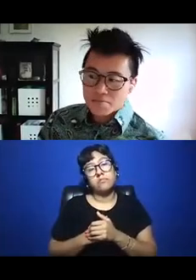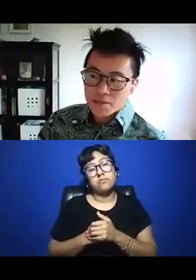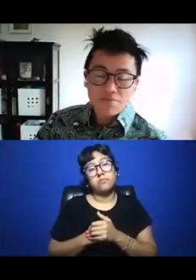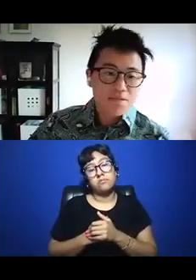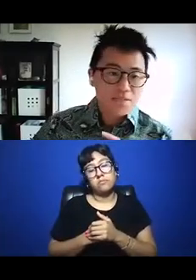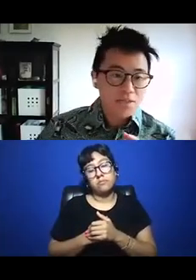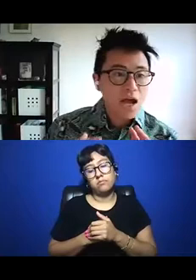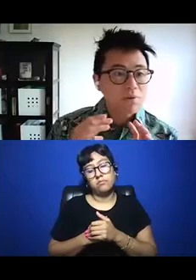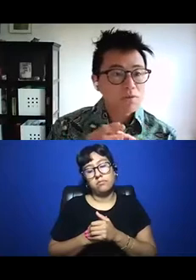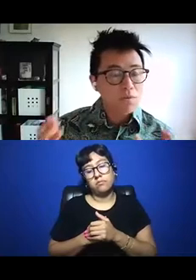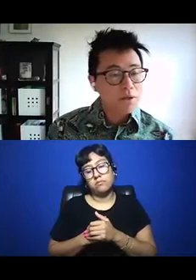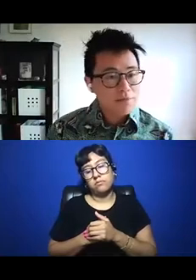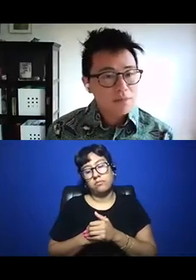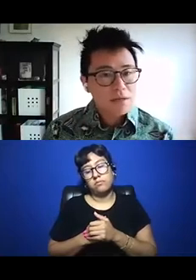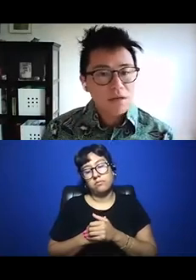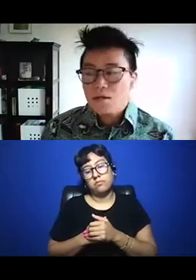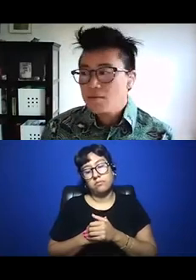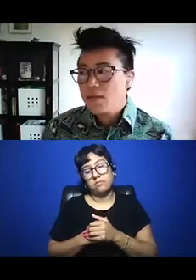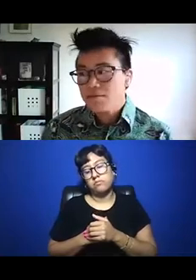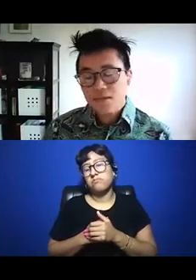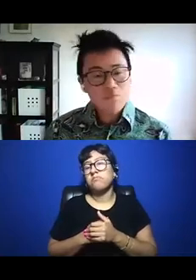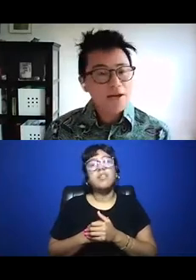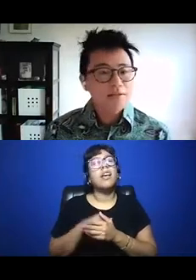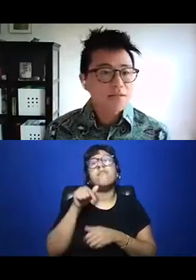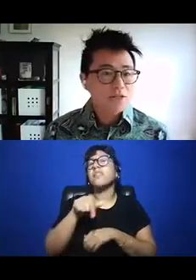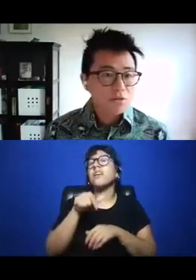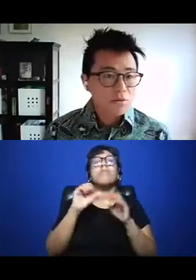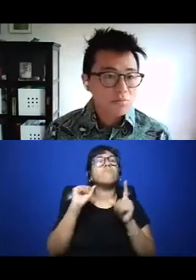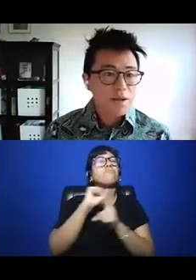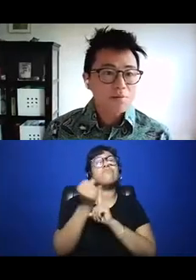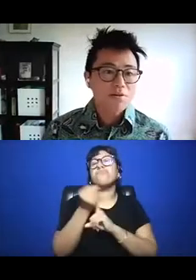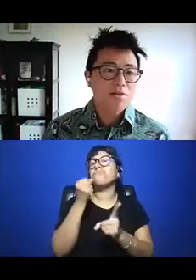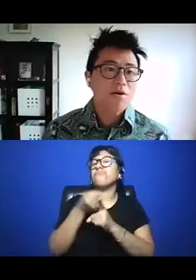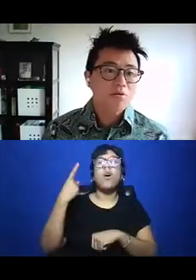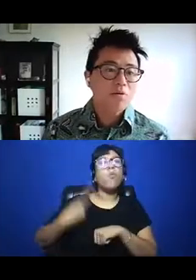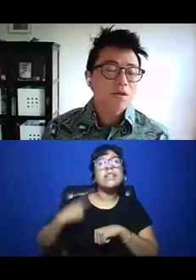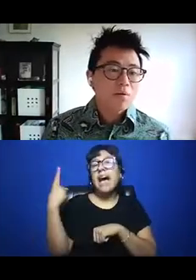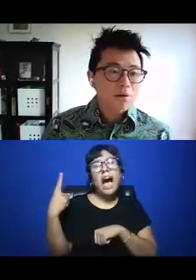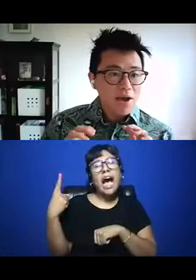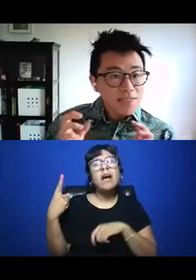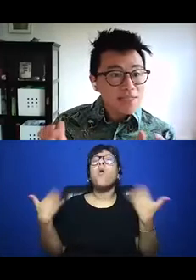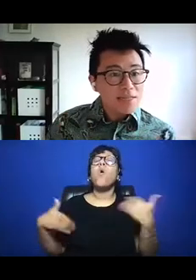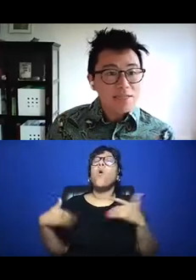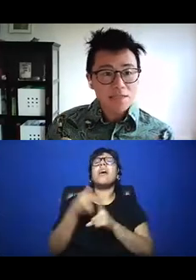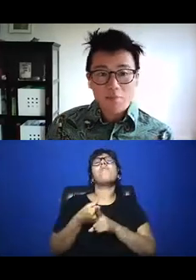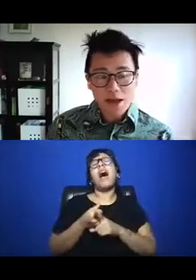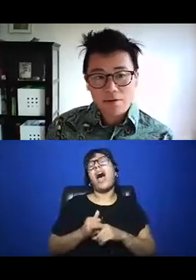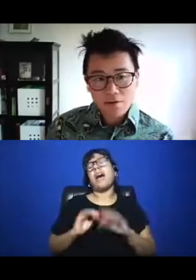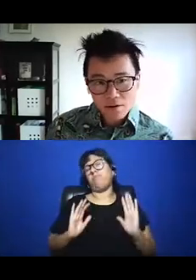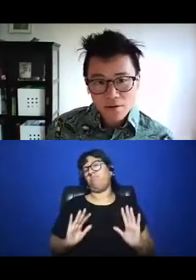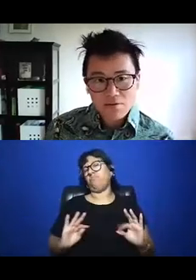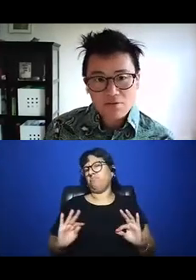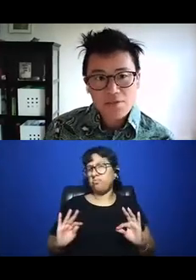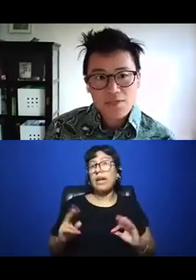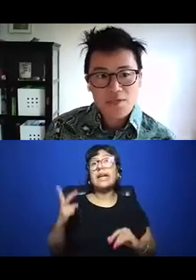if this just happens once, then I think the impact on the issue might be very low. But if I see this as a